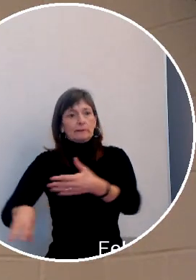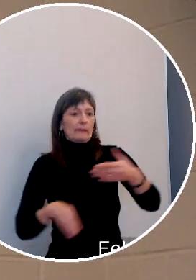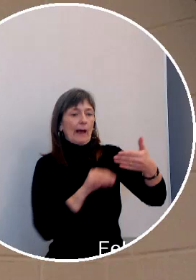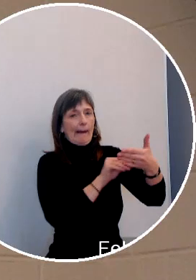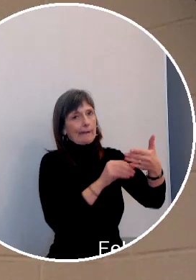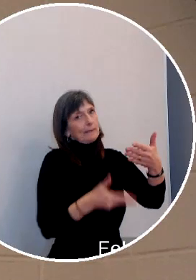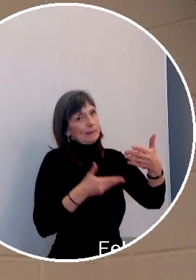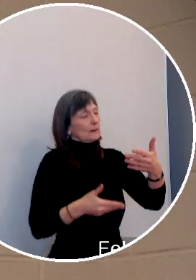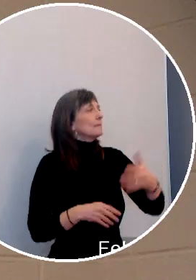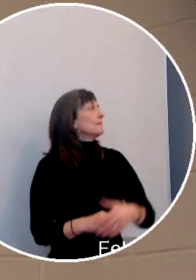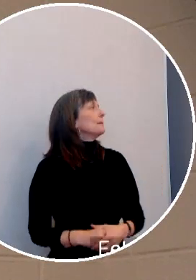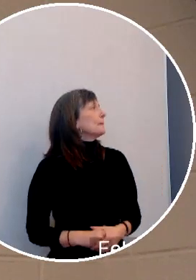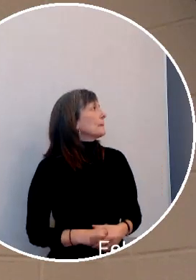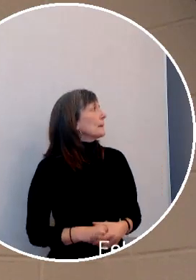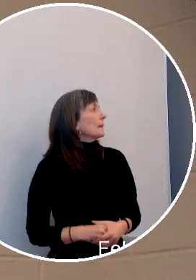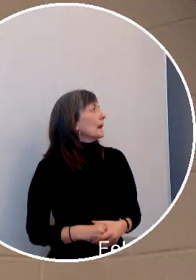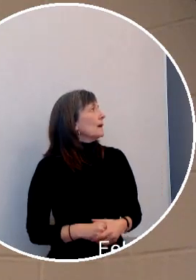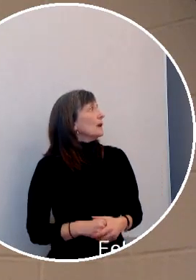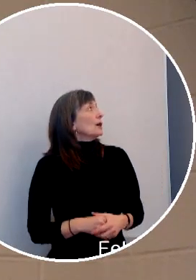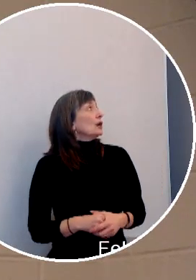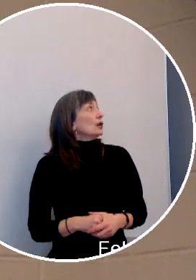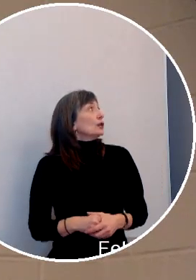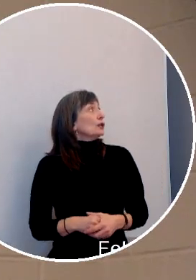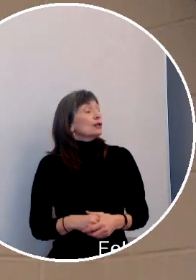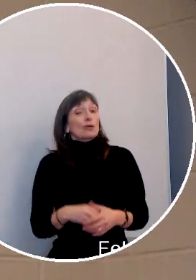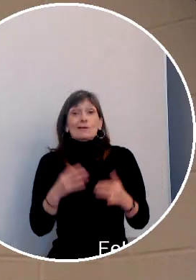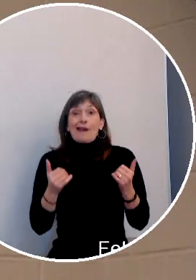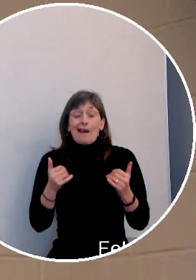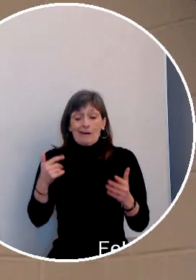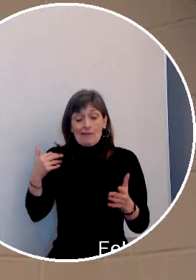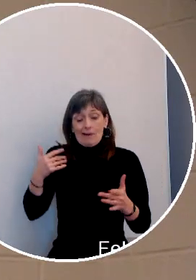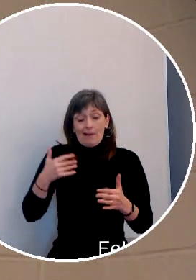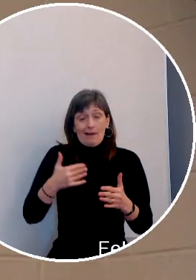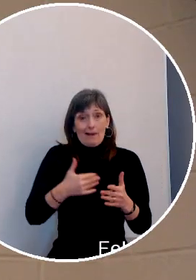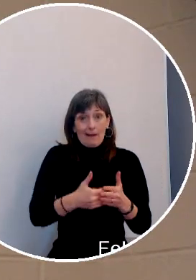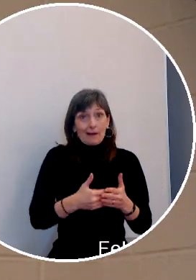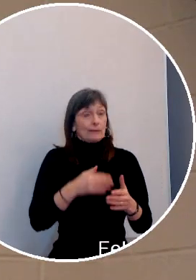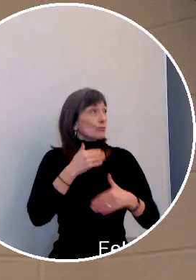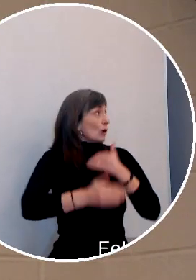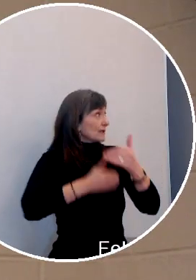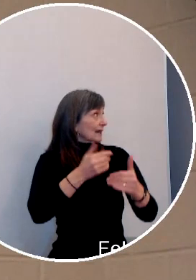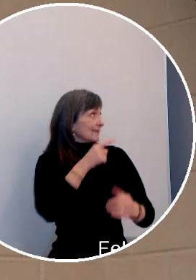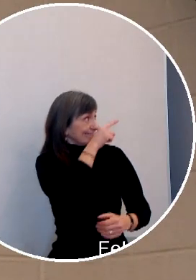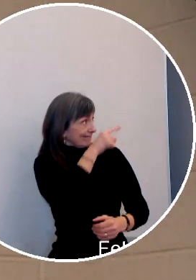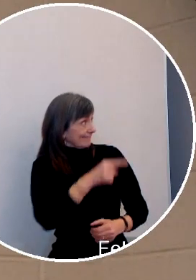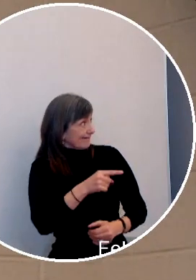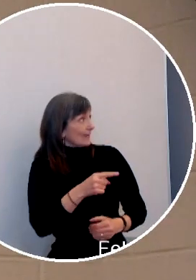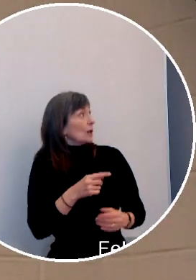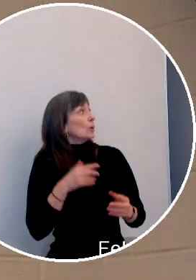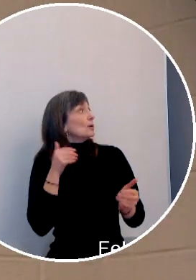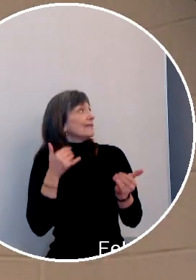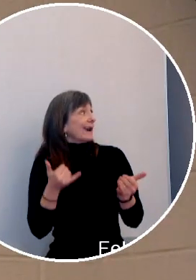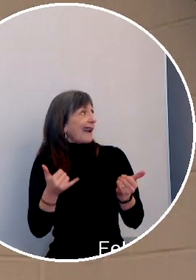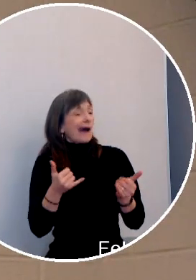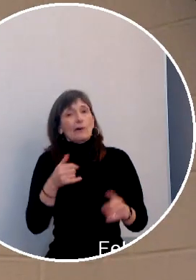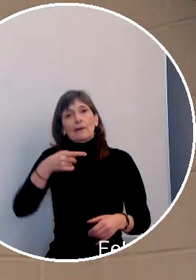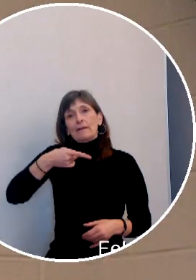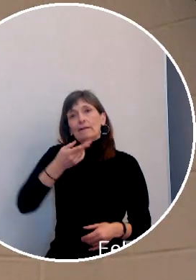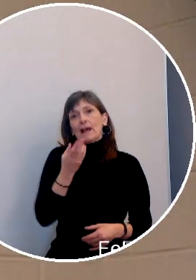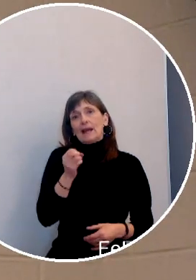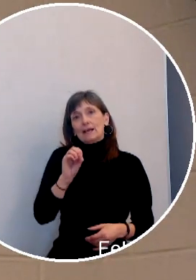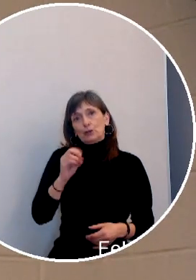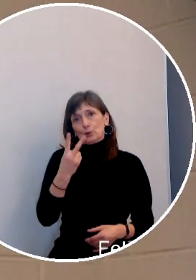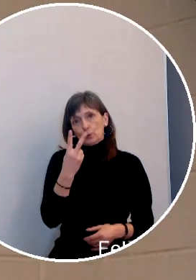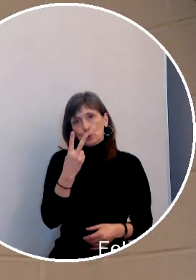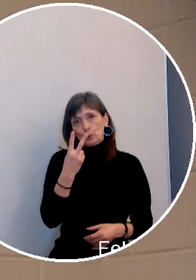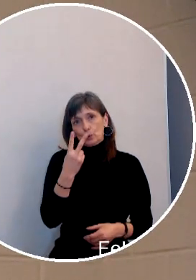So in terms of the process that was outlined at the beginning of the school review, we are now nearing the bottom. We are well into Phase 2. In Phase 2,